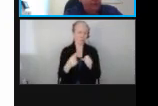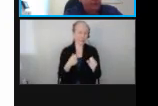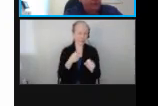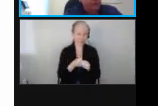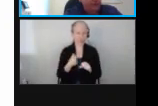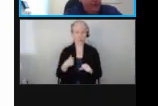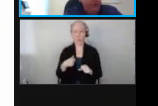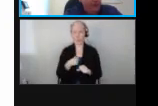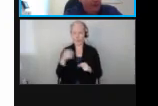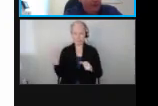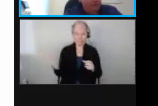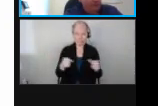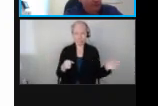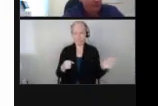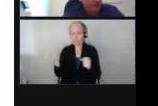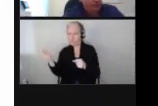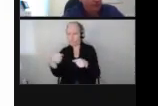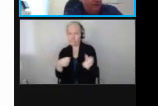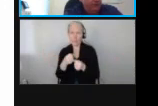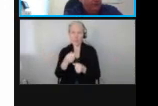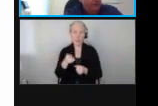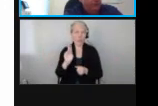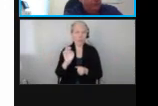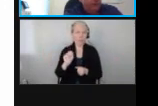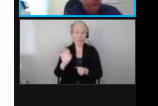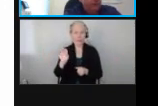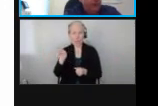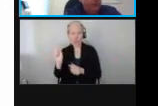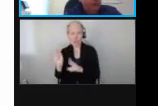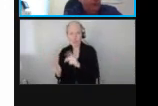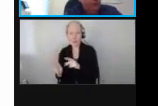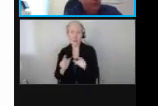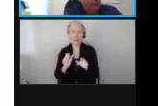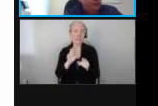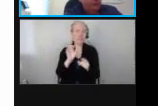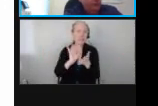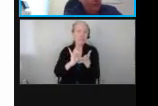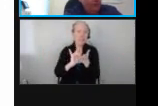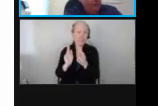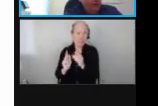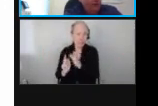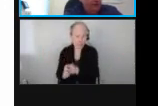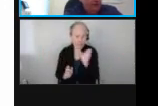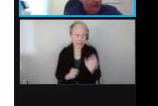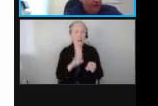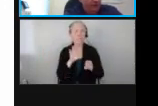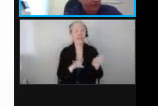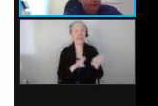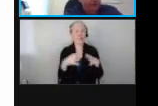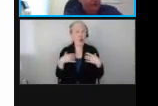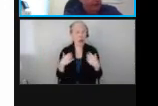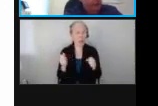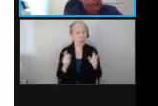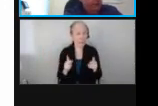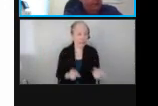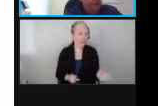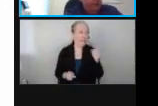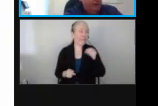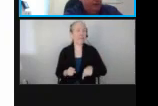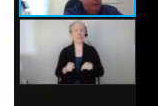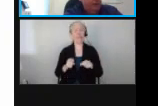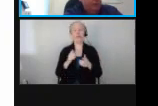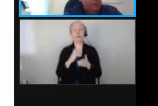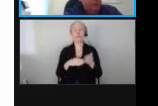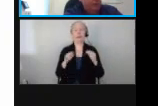factors folks, we had space medicine folks, we had behavioral health folks, some straight engineering and